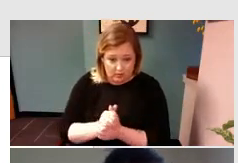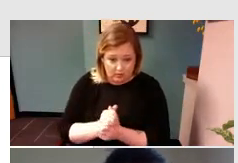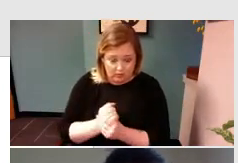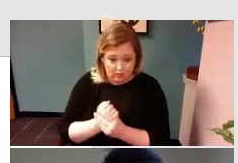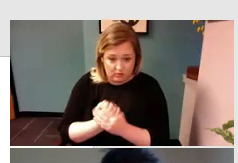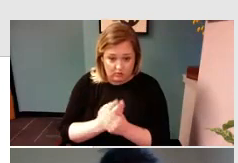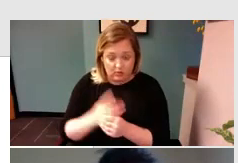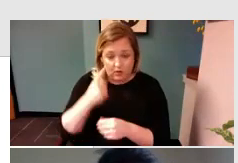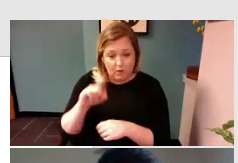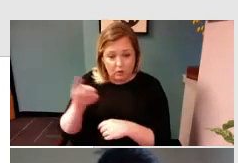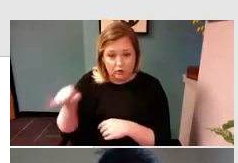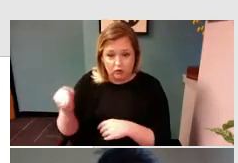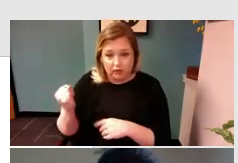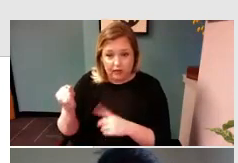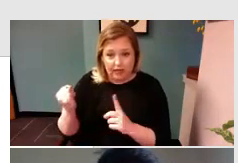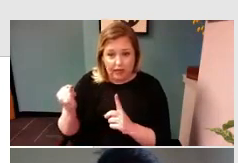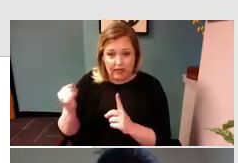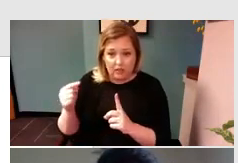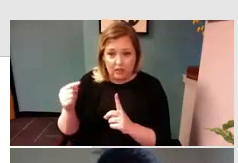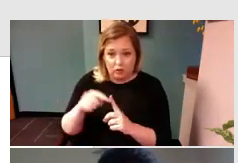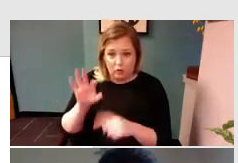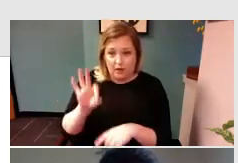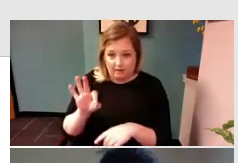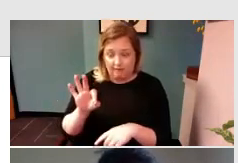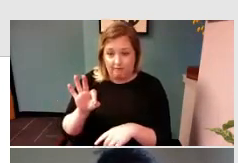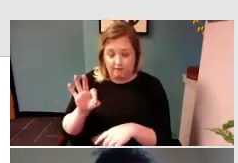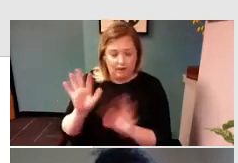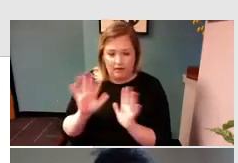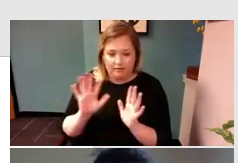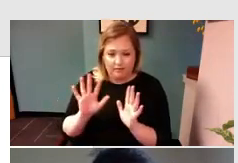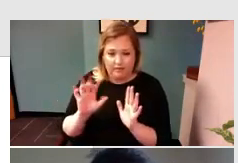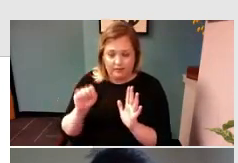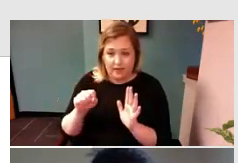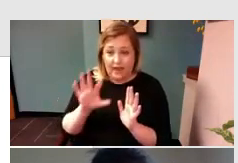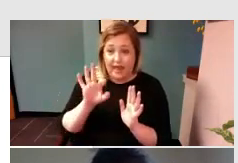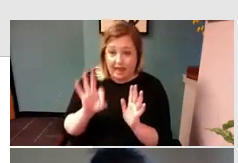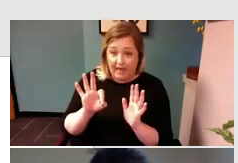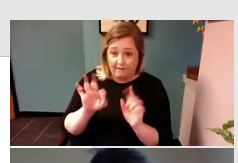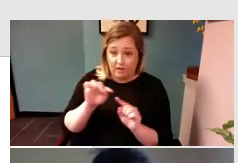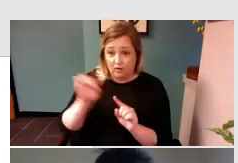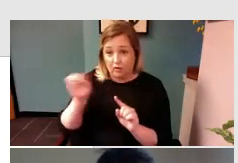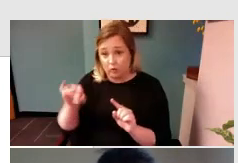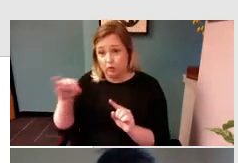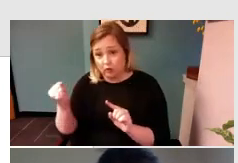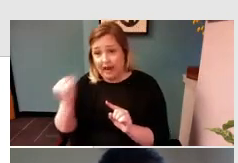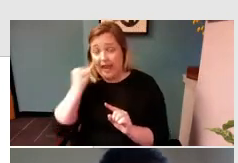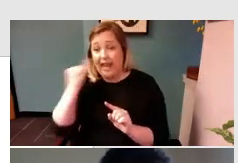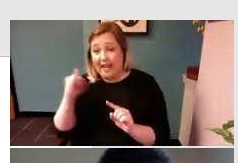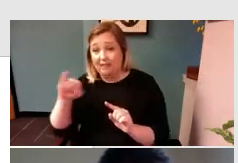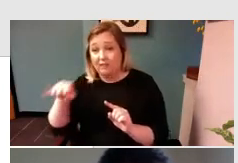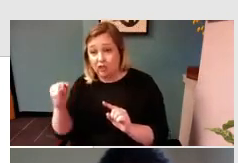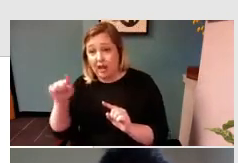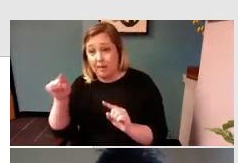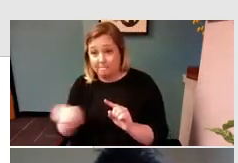Well, for J to F, there is a cycle, right? I mean, for F goes to J, and if J again went back to F, that would give us a